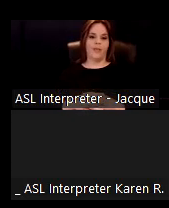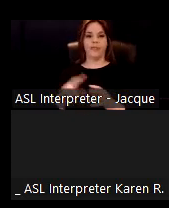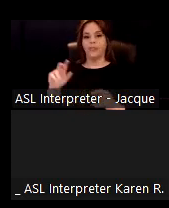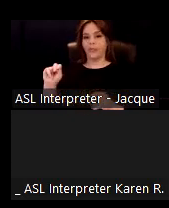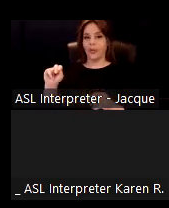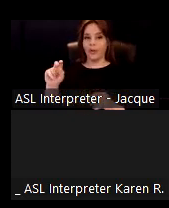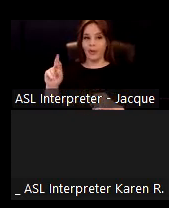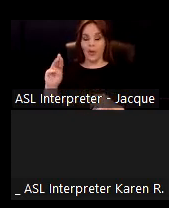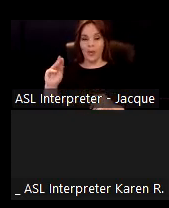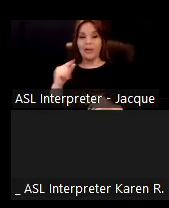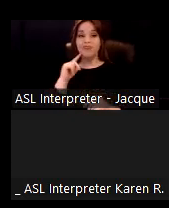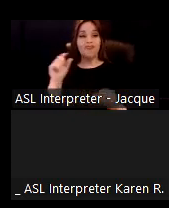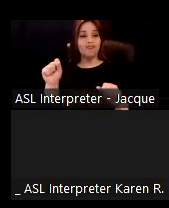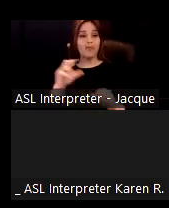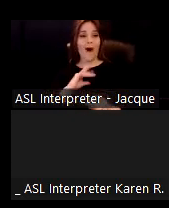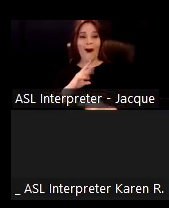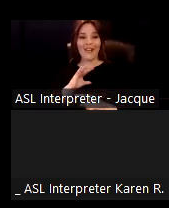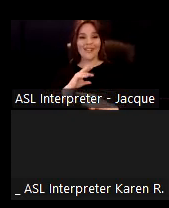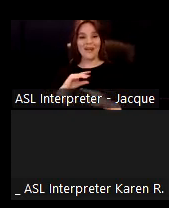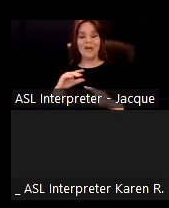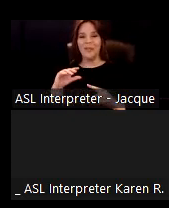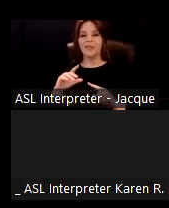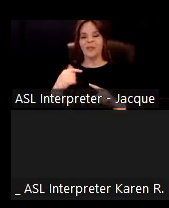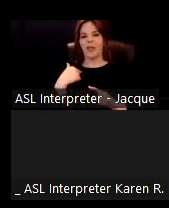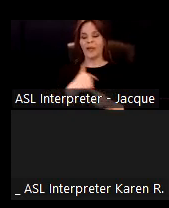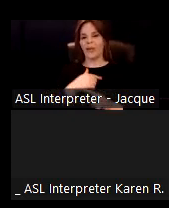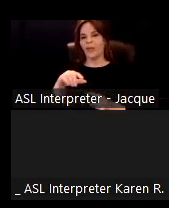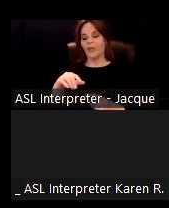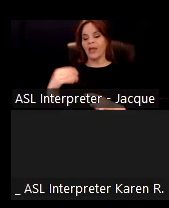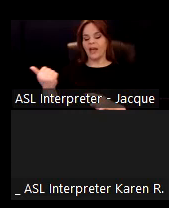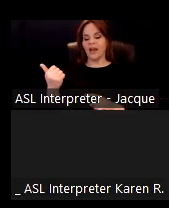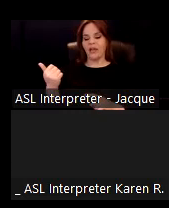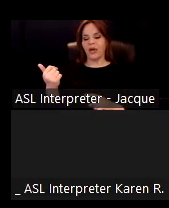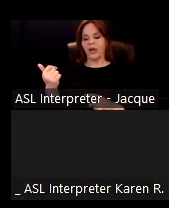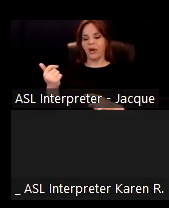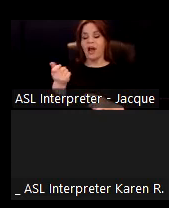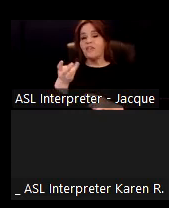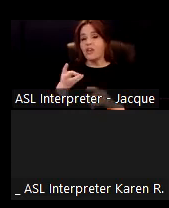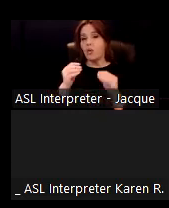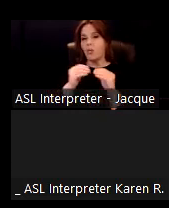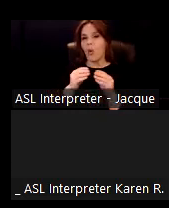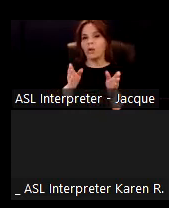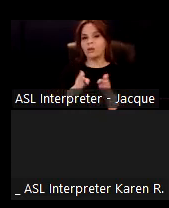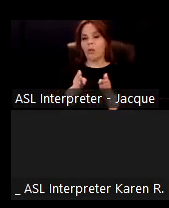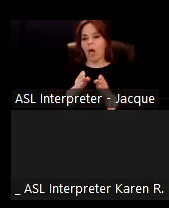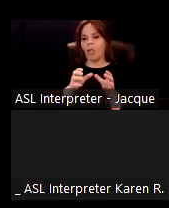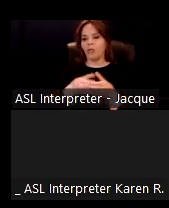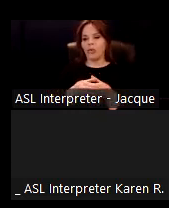Yeah, that's awesome. So we have another, a few more small group